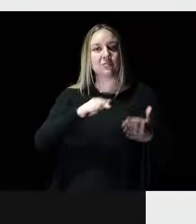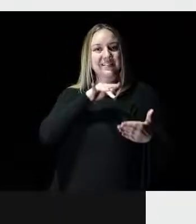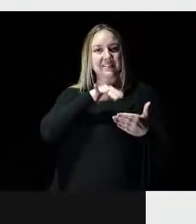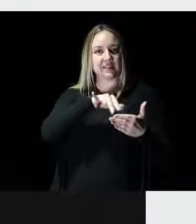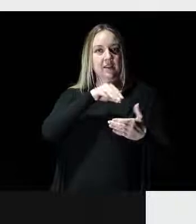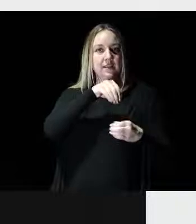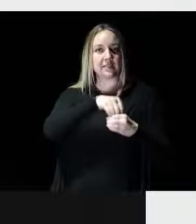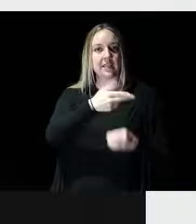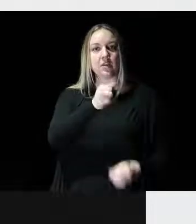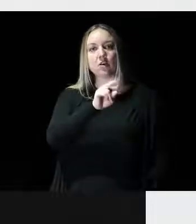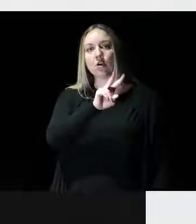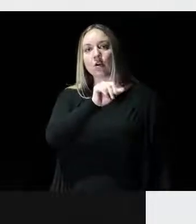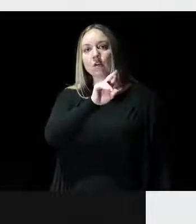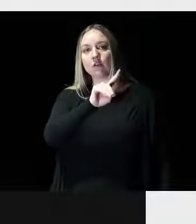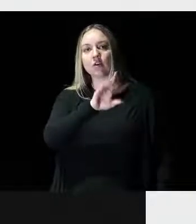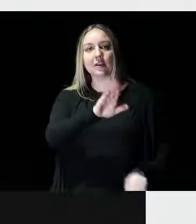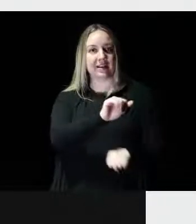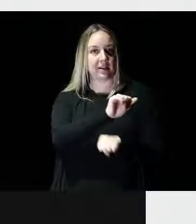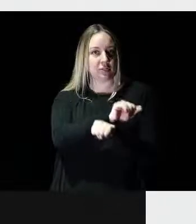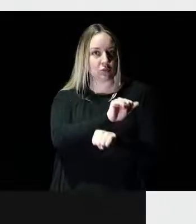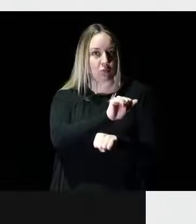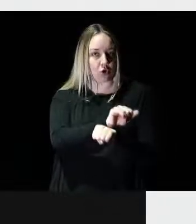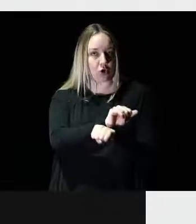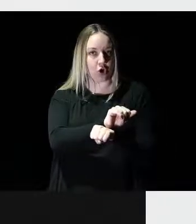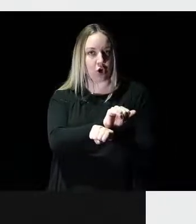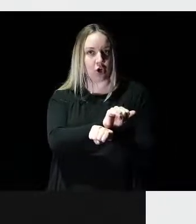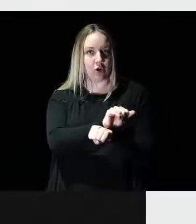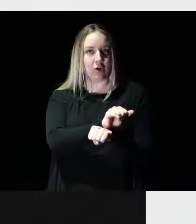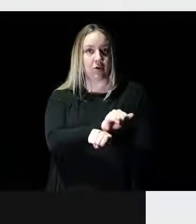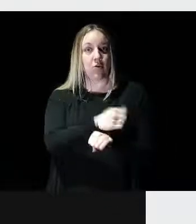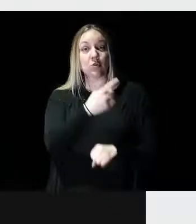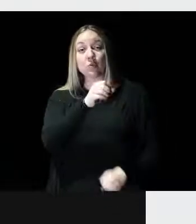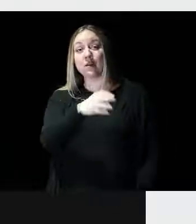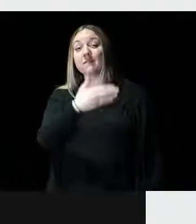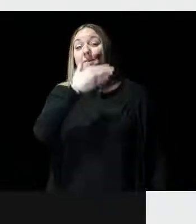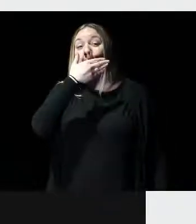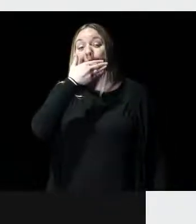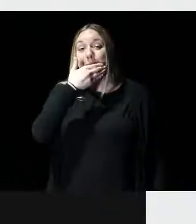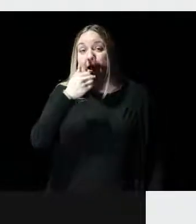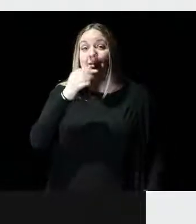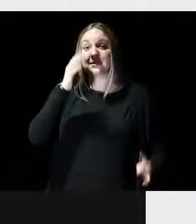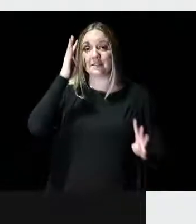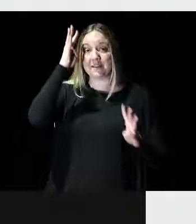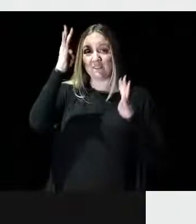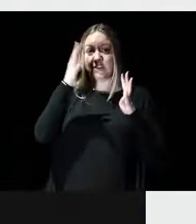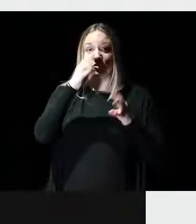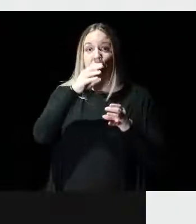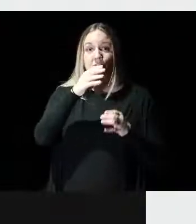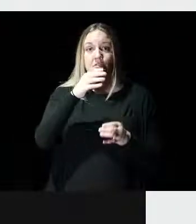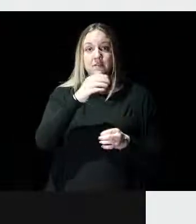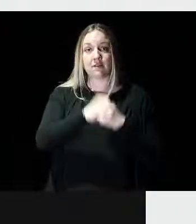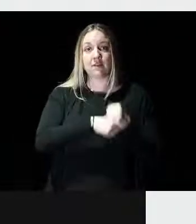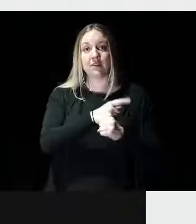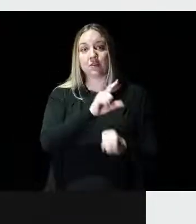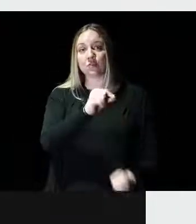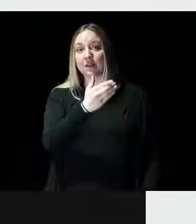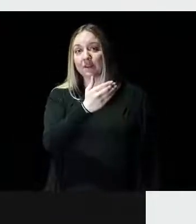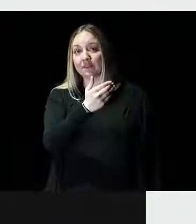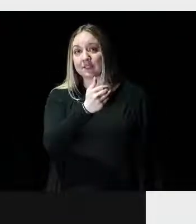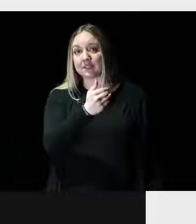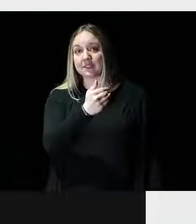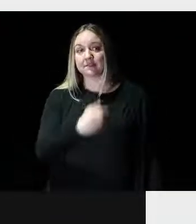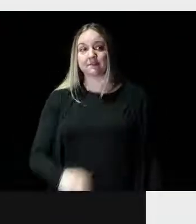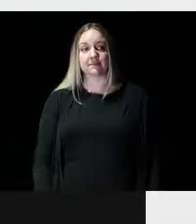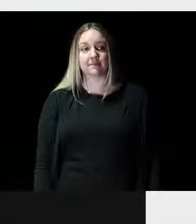and his work was named one of the 25 Best Inventions of 2015 by Time magazine.